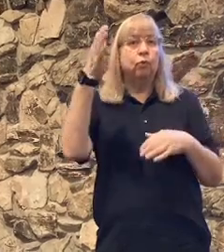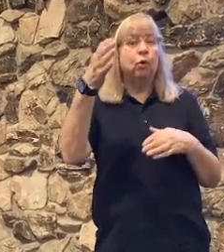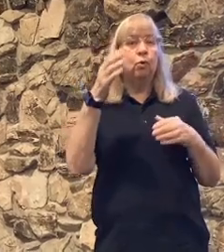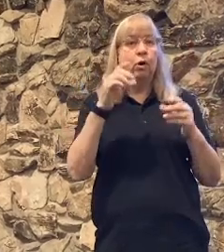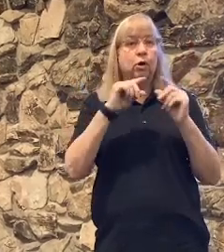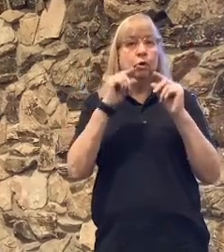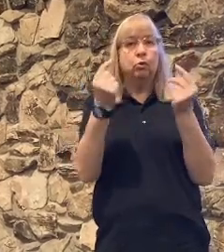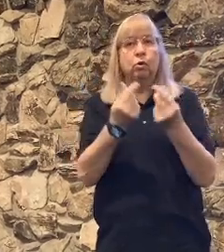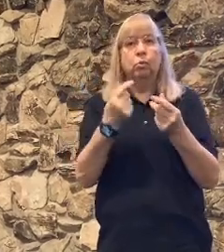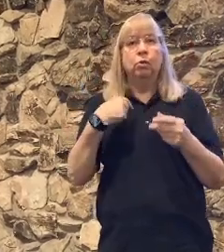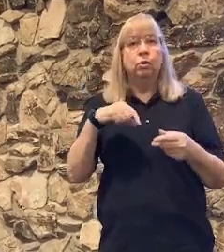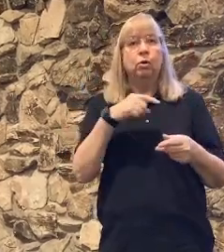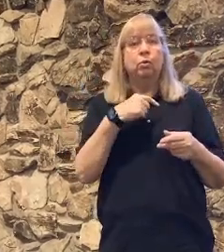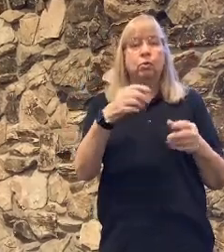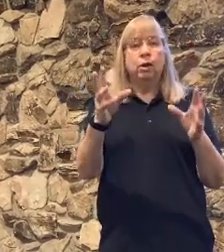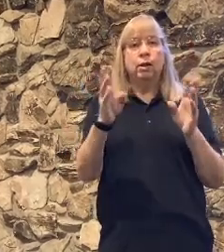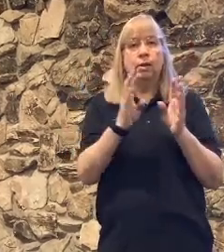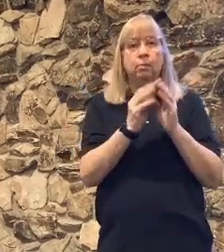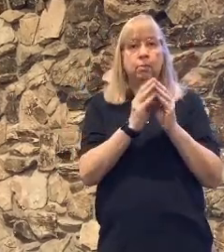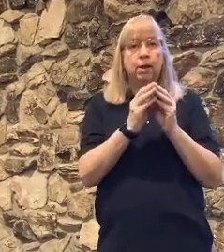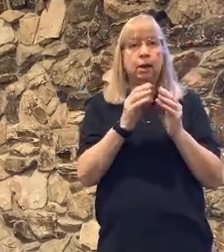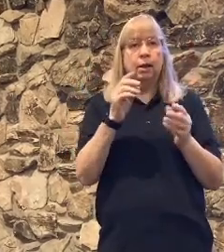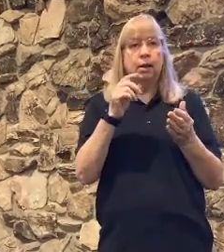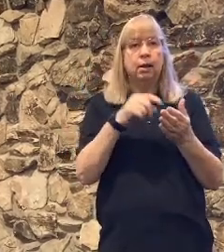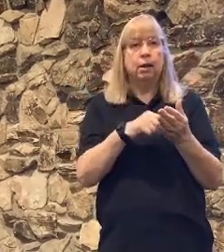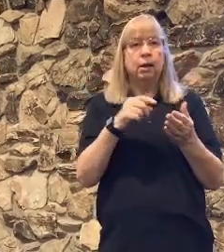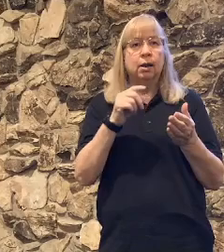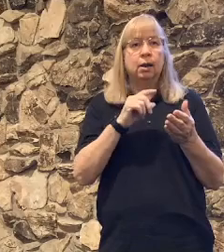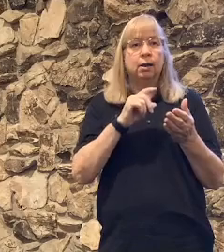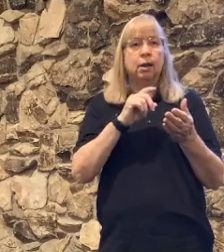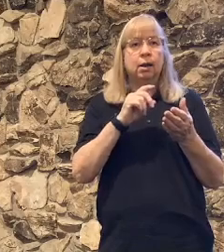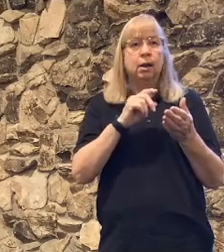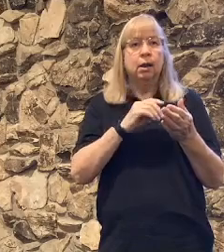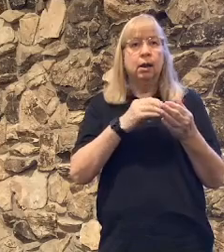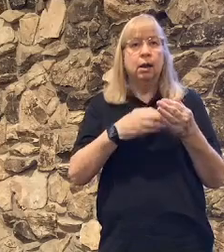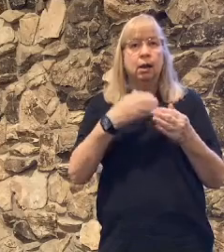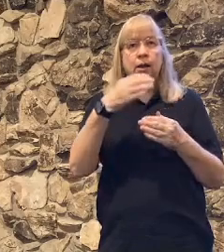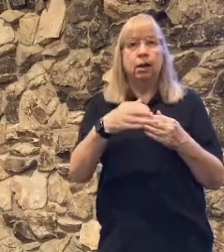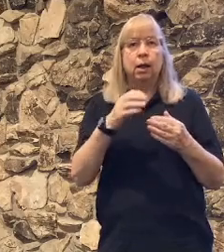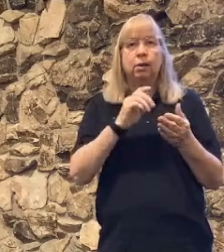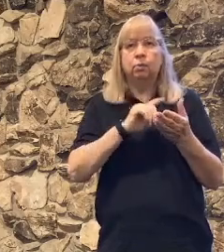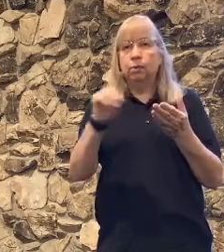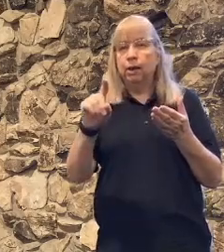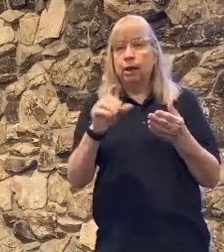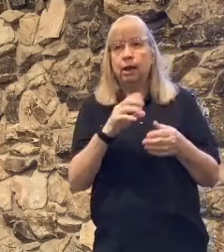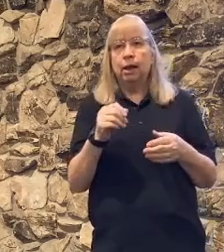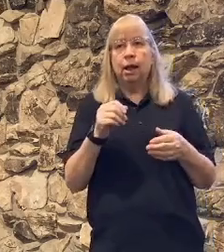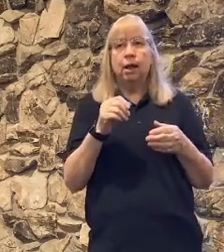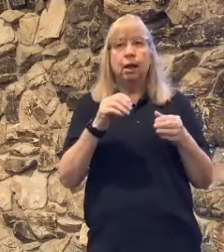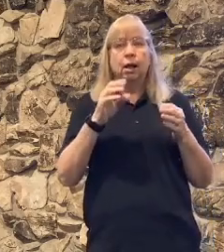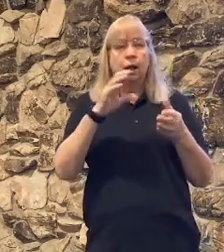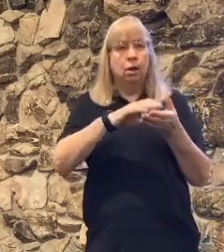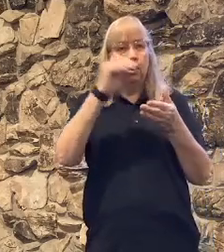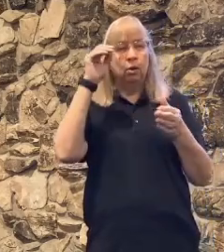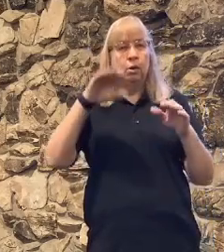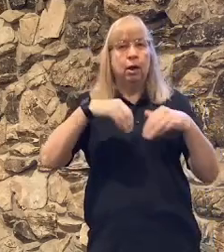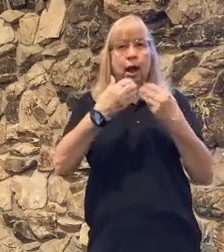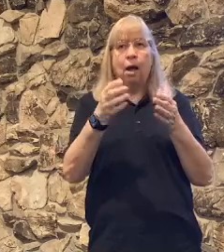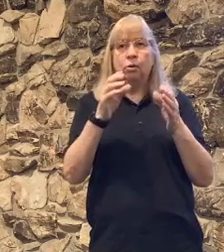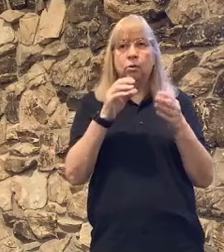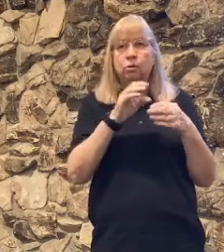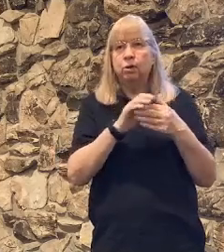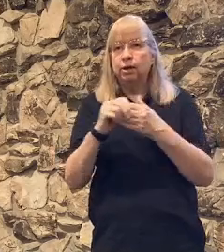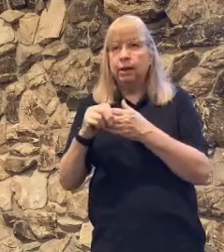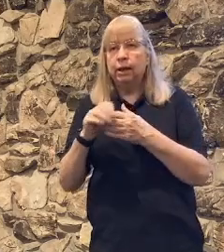meet this next weekend and continuing to learn how to lead and how to help us start fresh in the